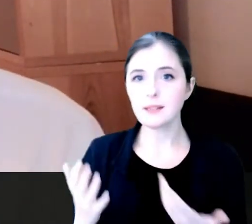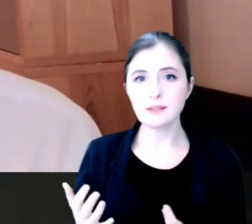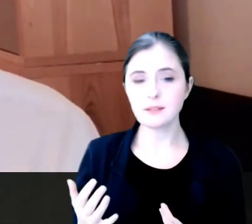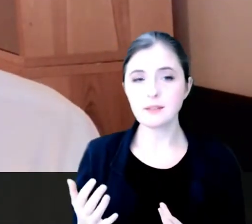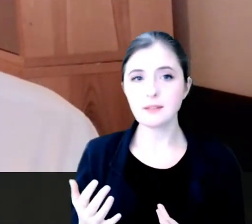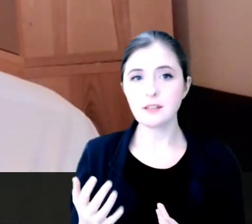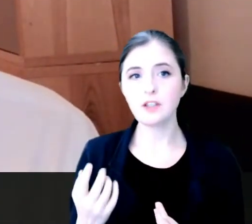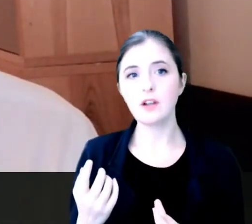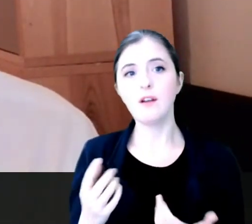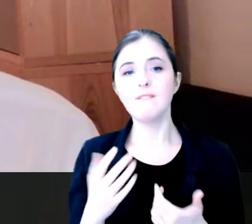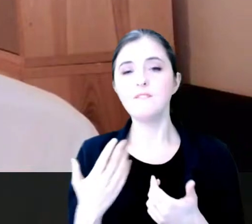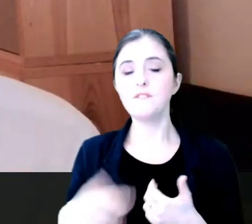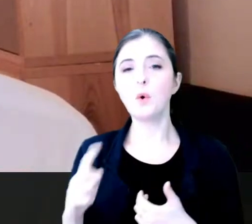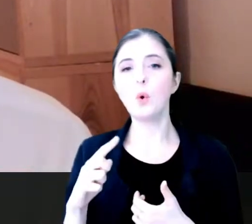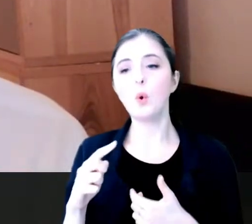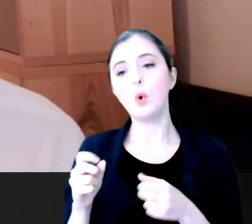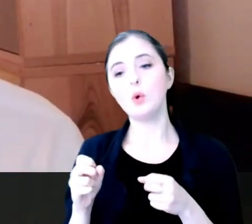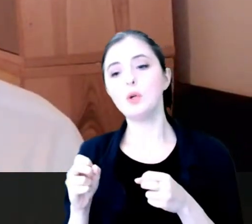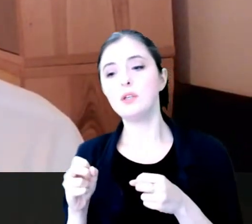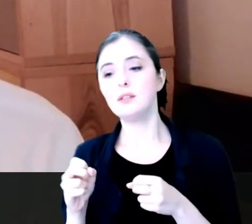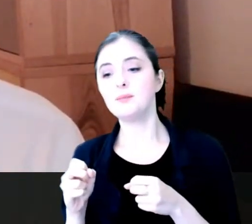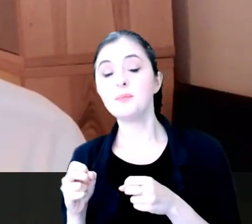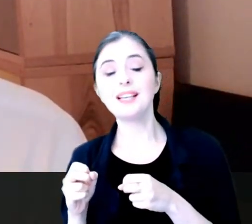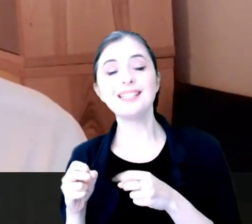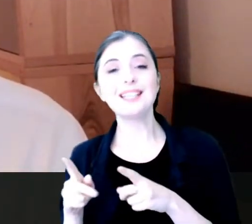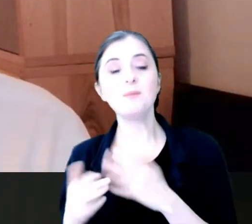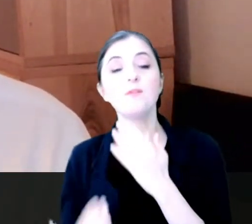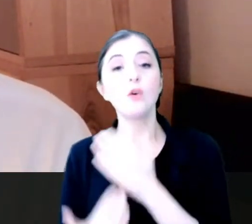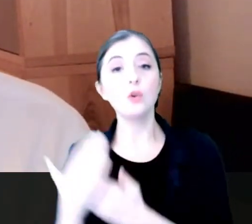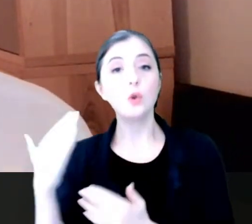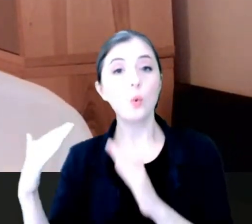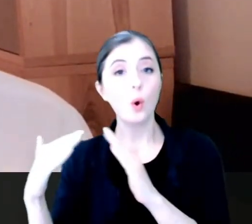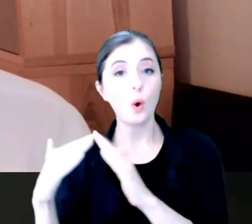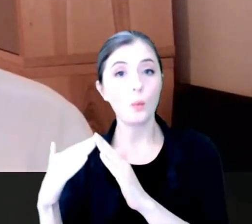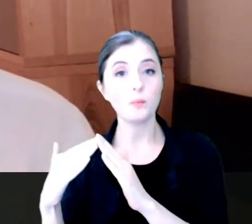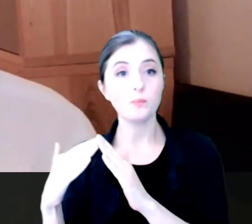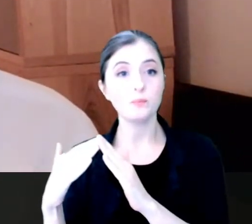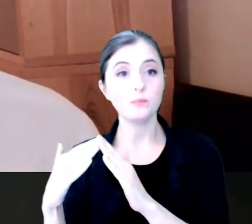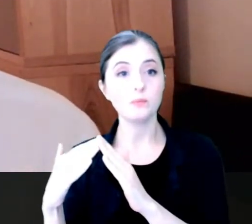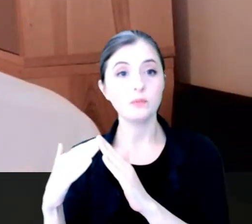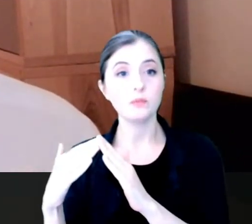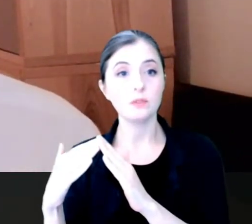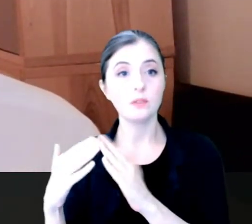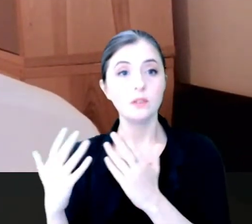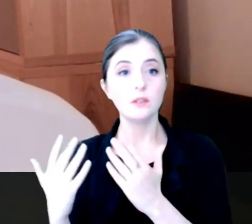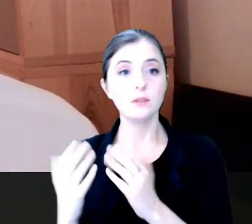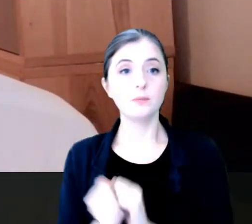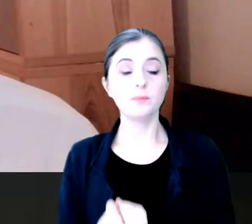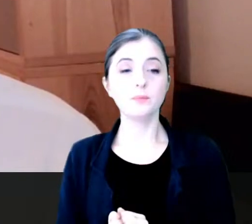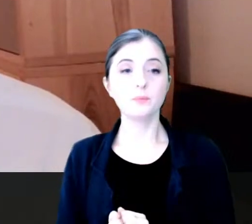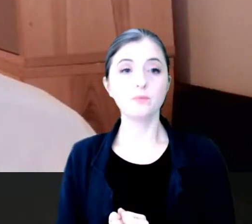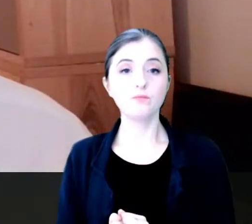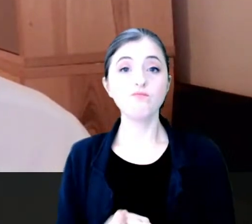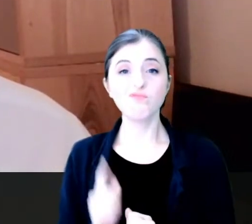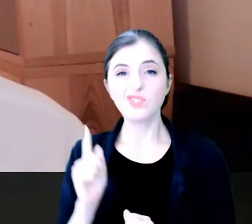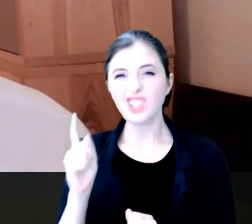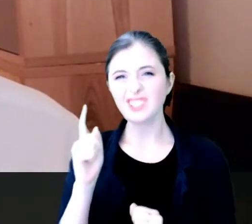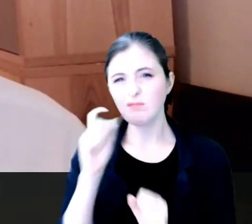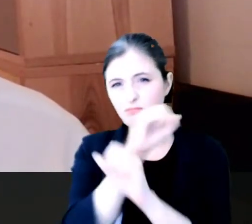towards schemes for new homes. Now, just to put that in context,